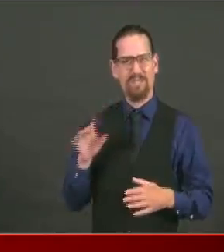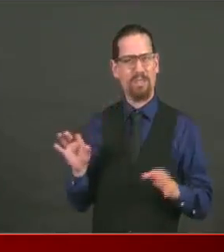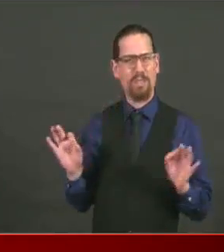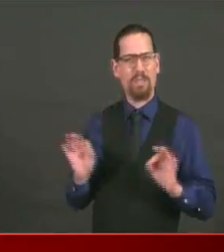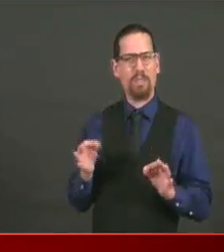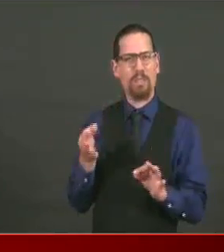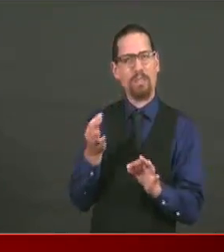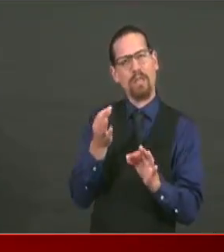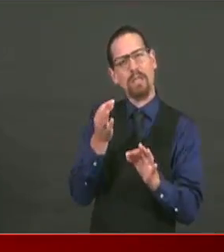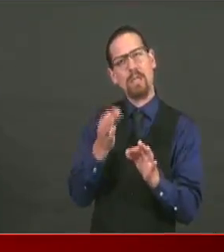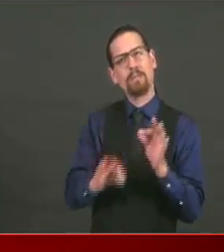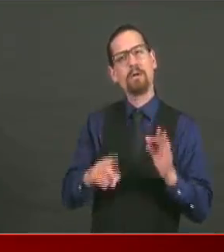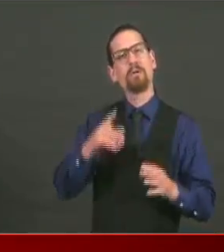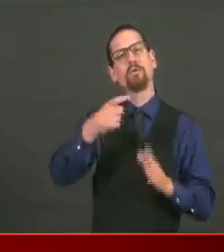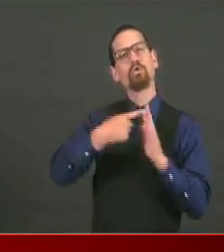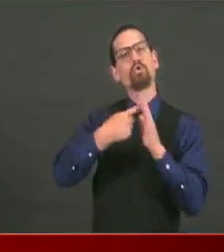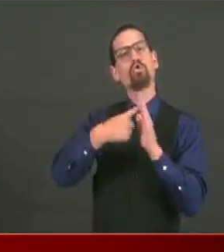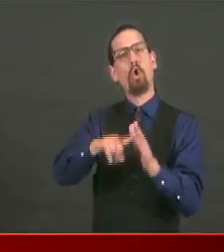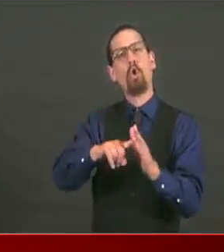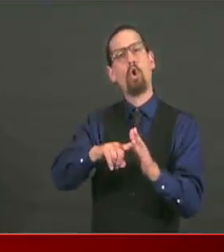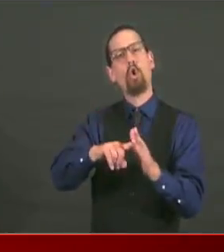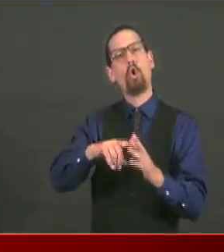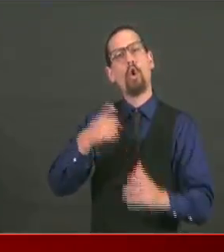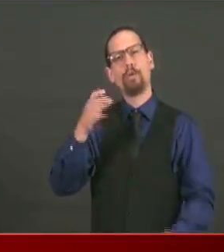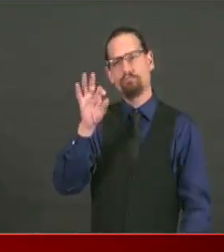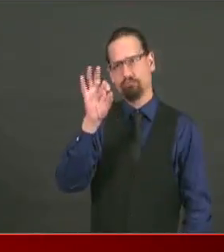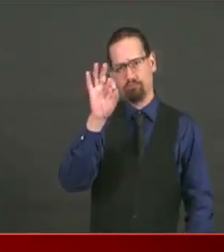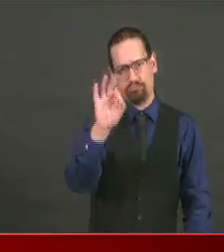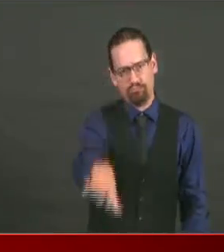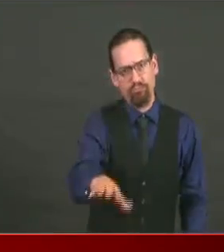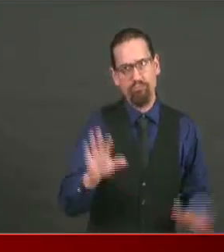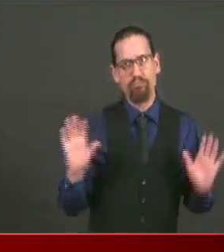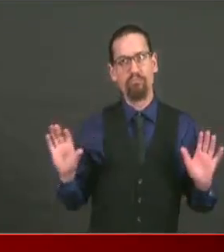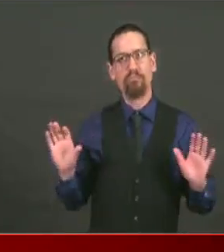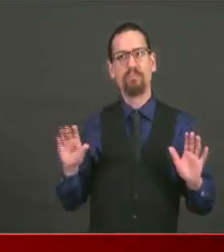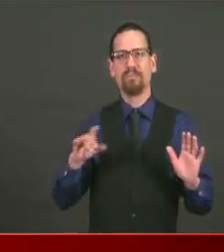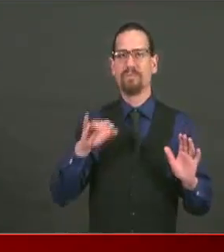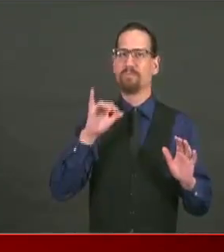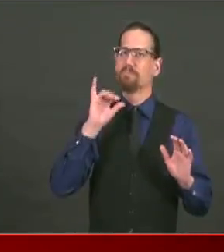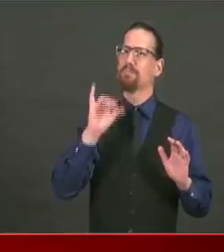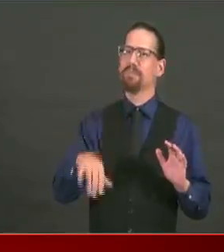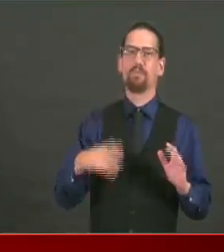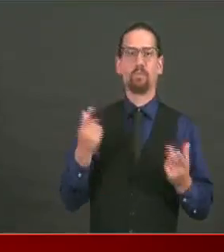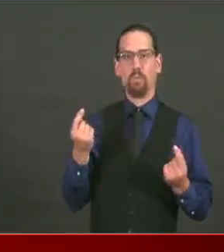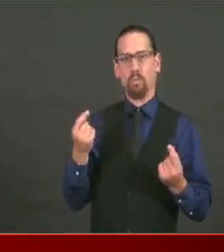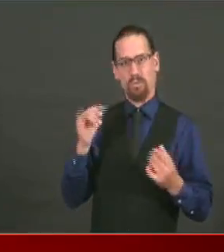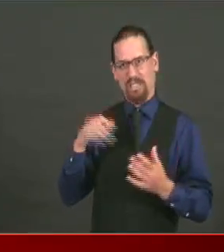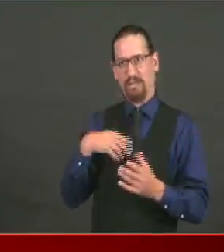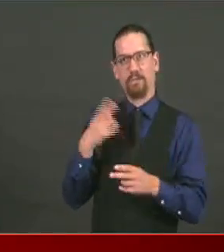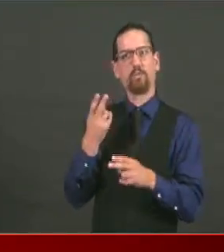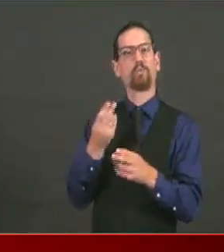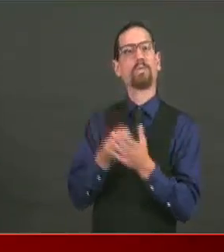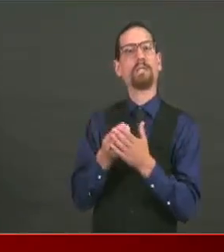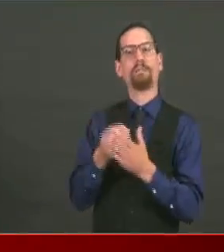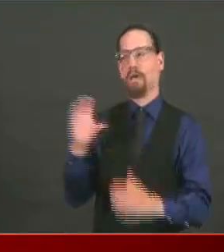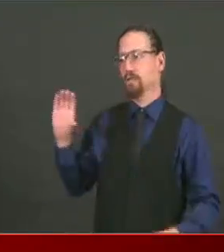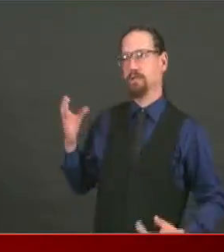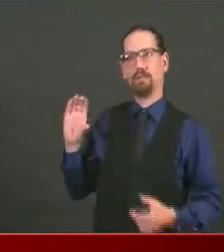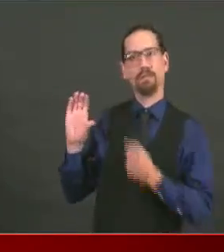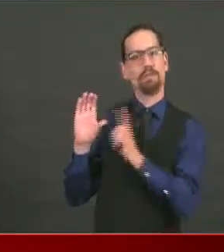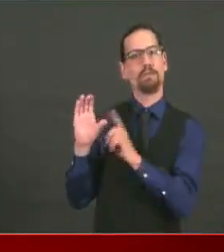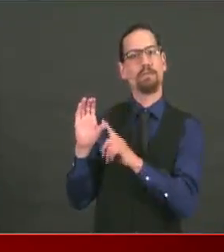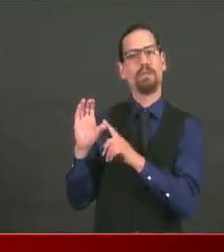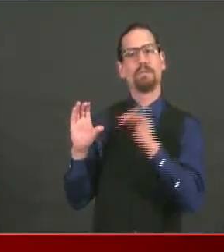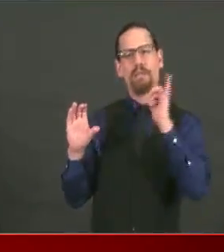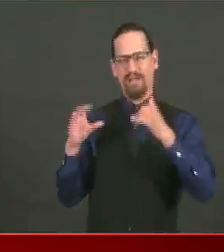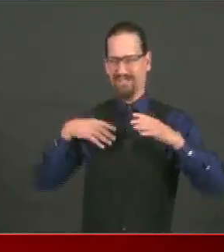need. So we have to be smart about it, and we have to target it best to the folks who are hurting the most. So